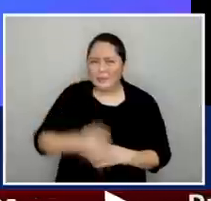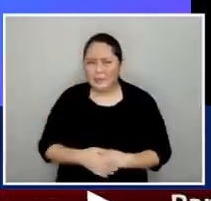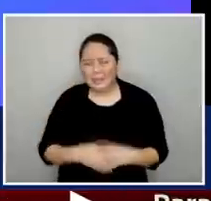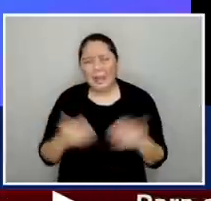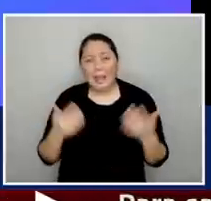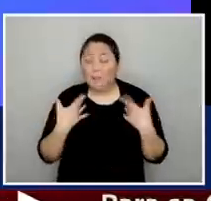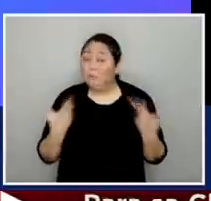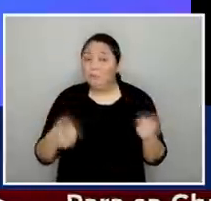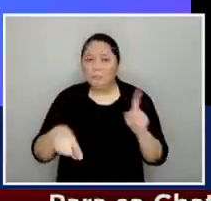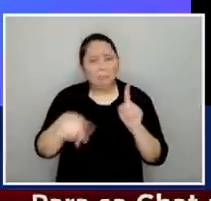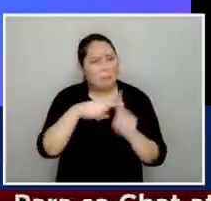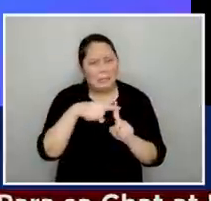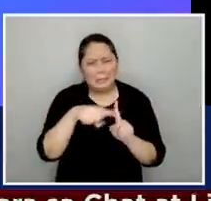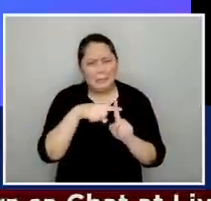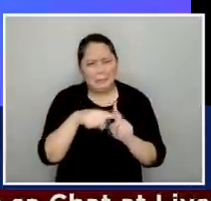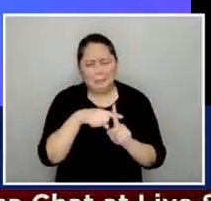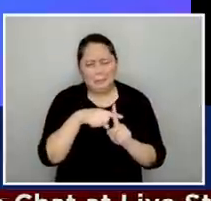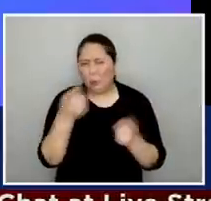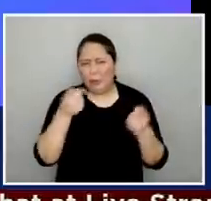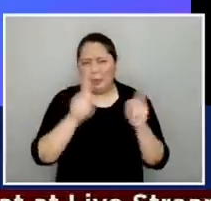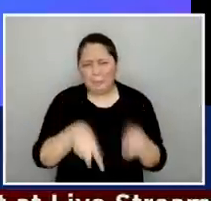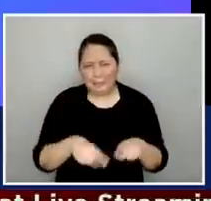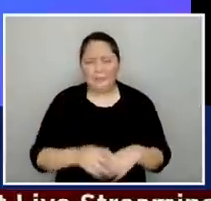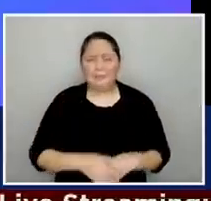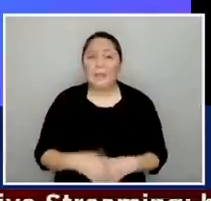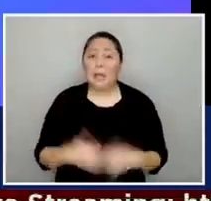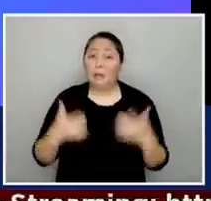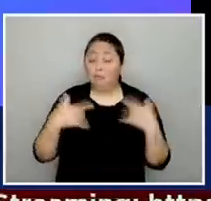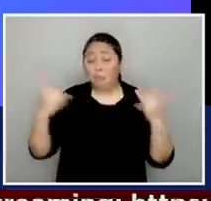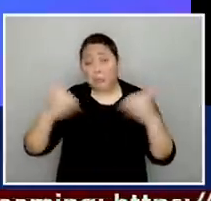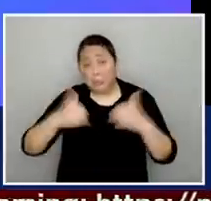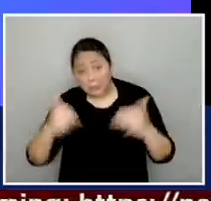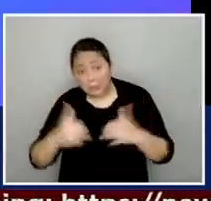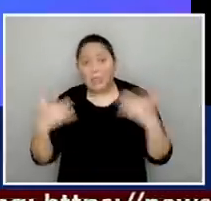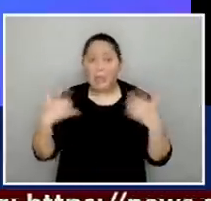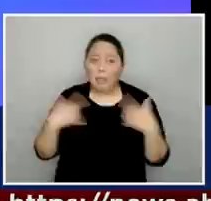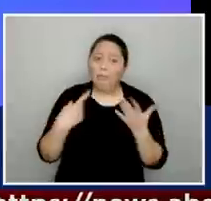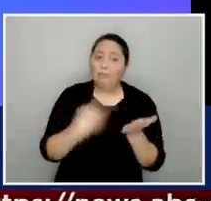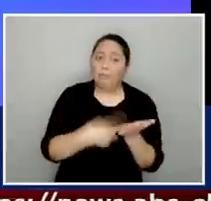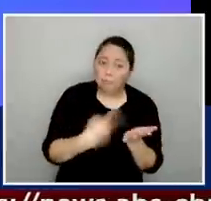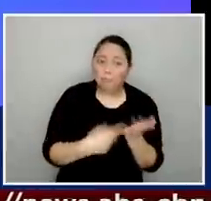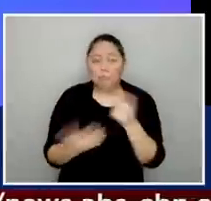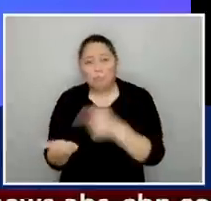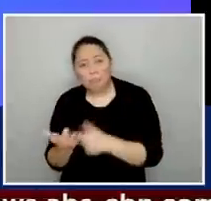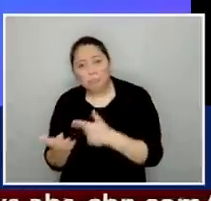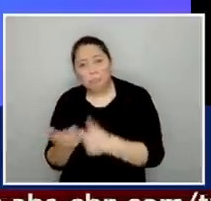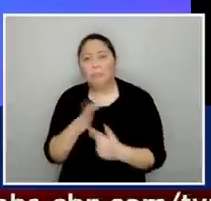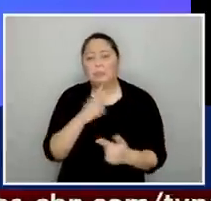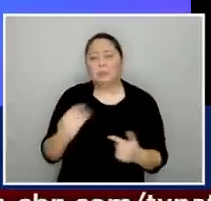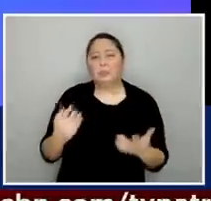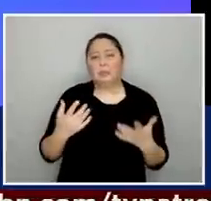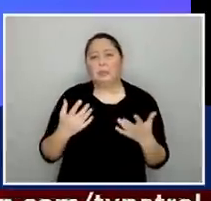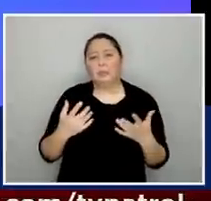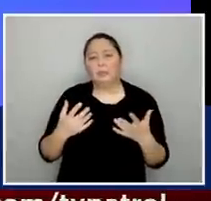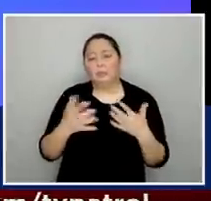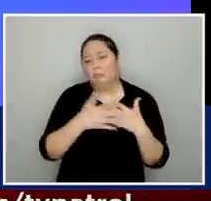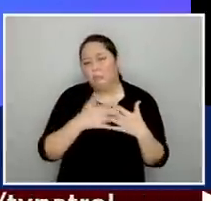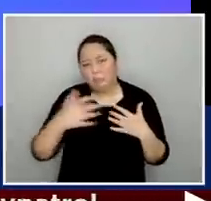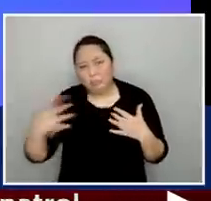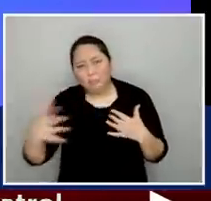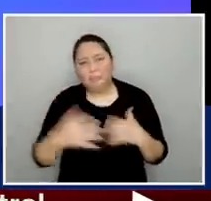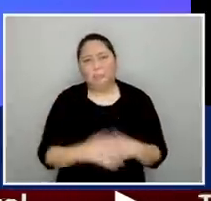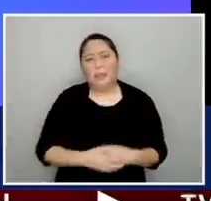optimism that these conversations will continue or start and continue. And we look forward to